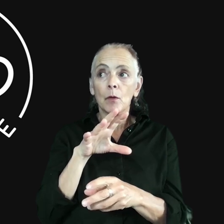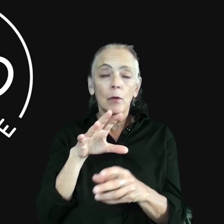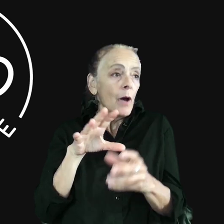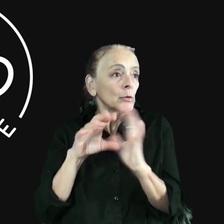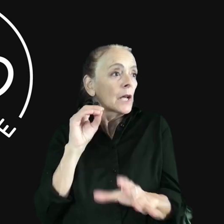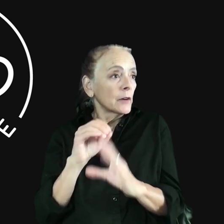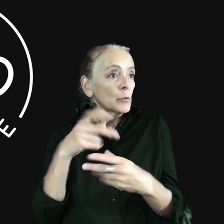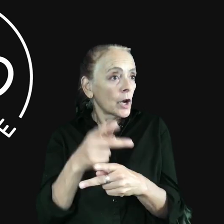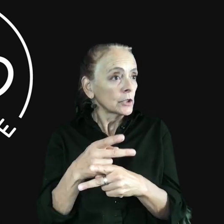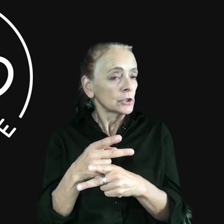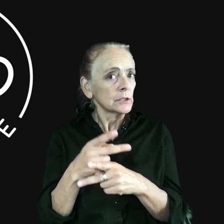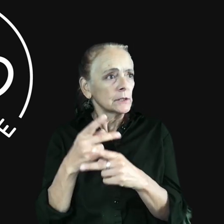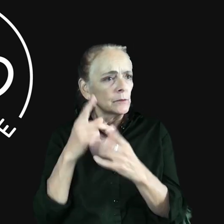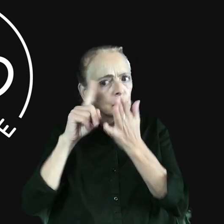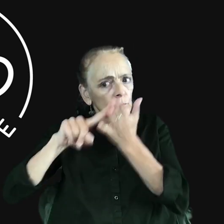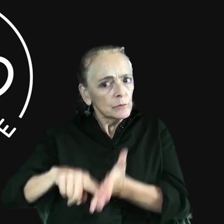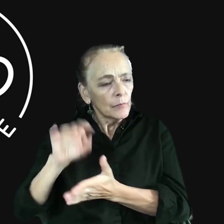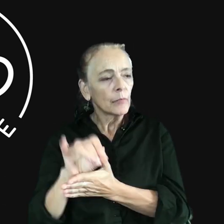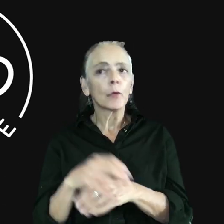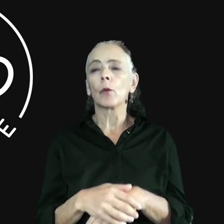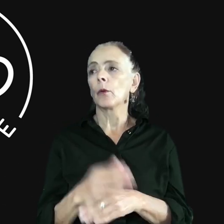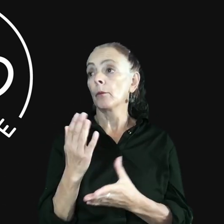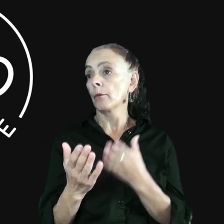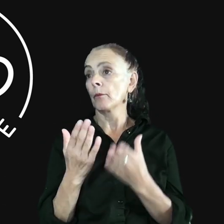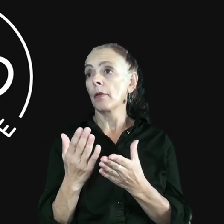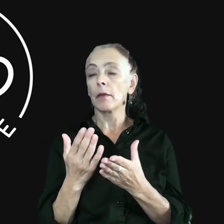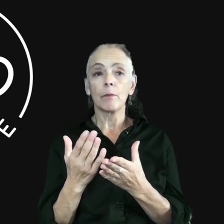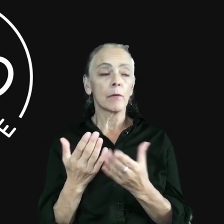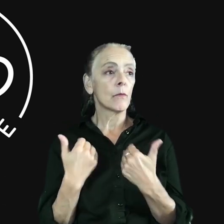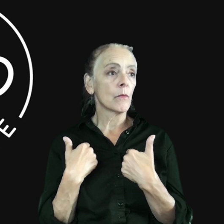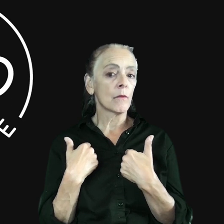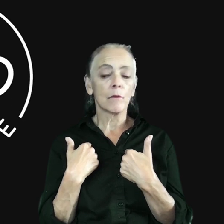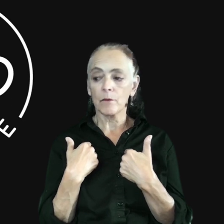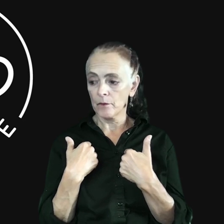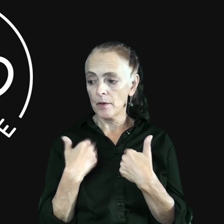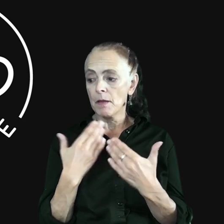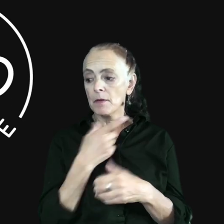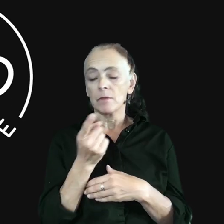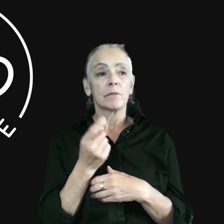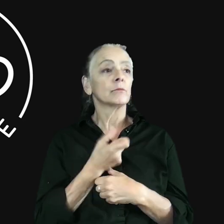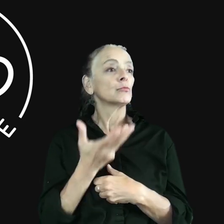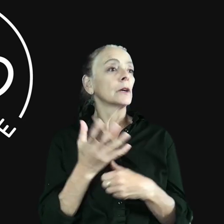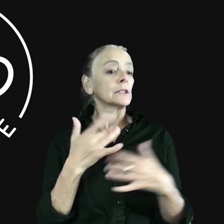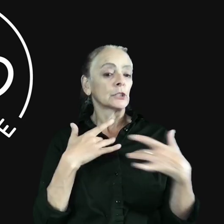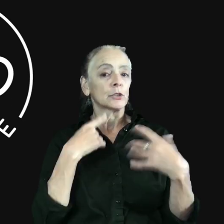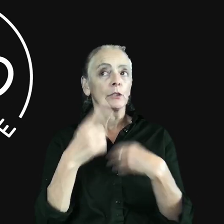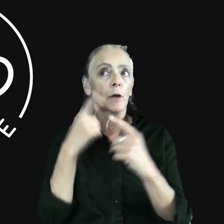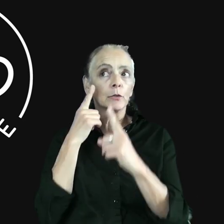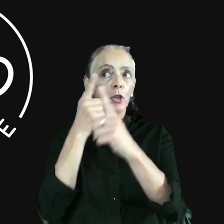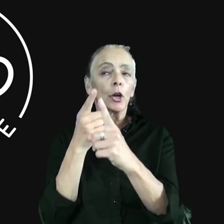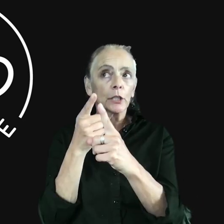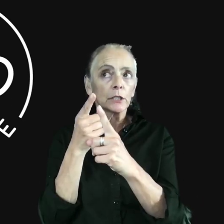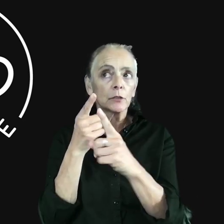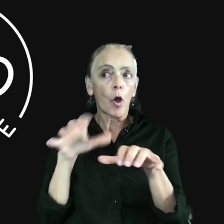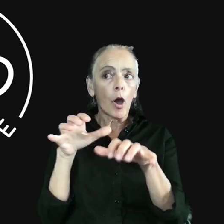digging about these are i don't know maybe maybe they are they express concern about their target audience and they don't